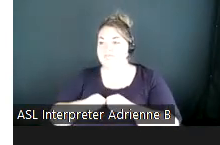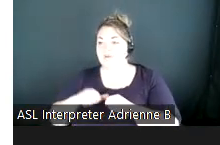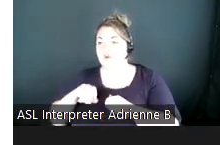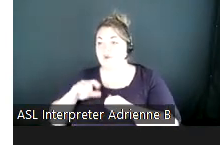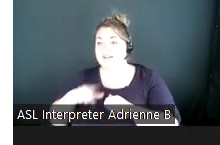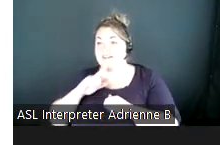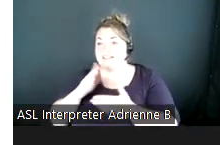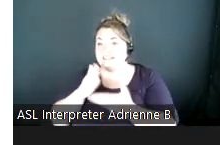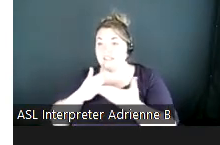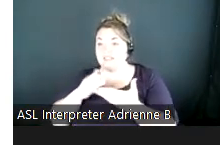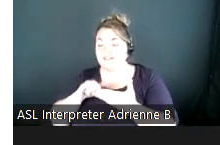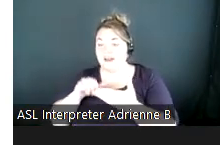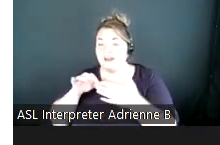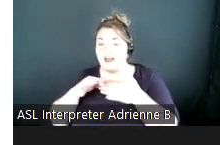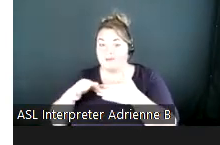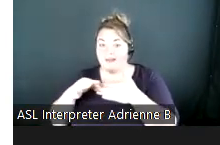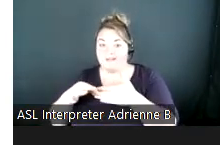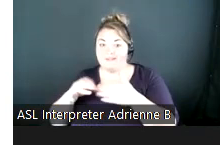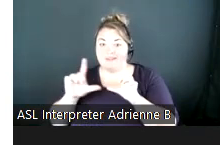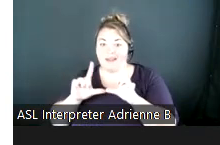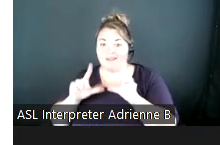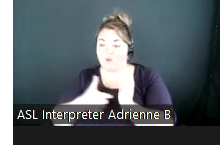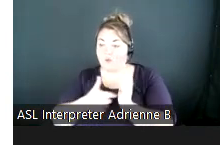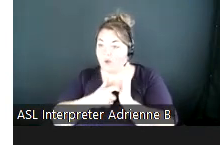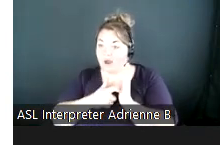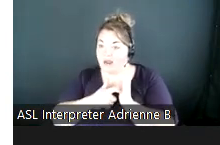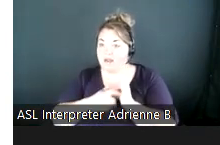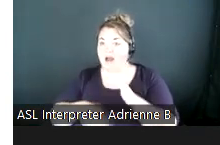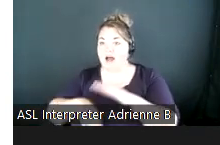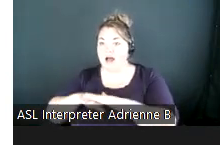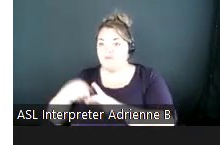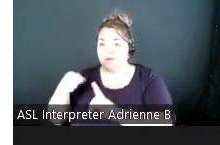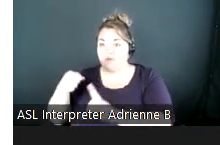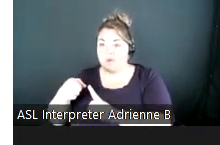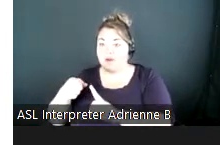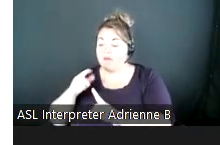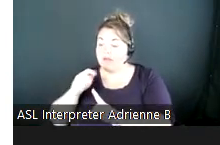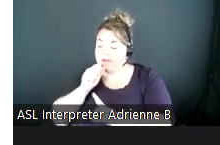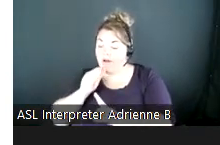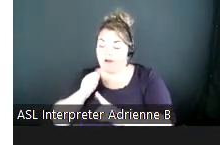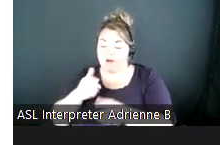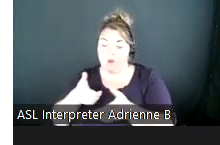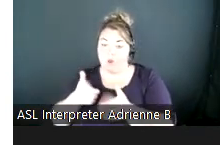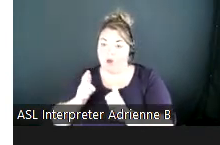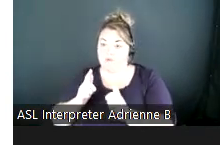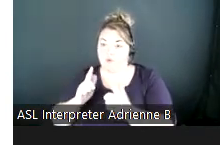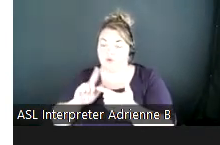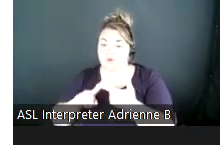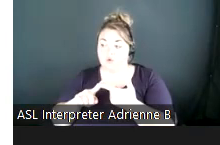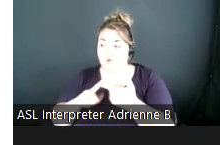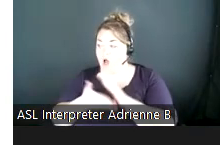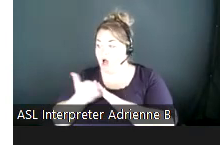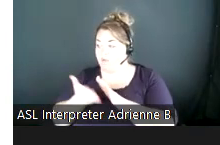section that outlines really that license requirement, and up to the point where it will be unlawful to